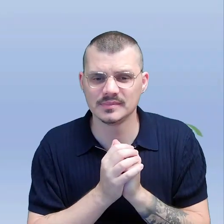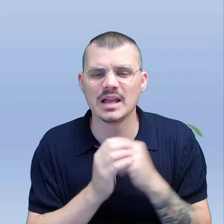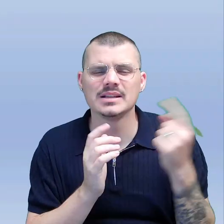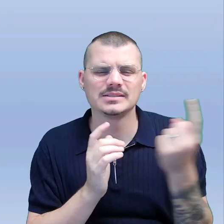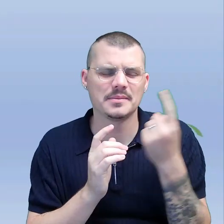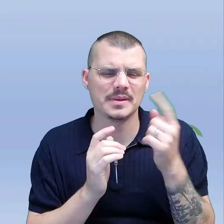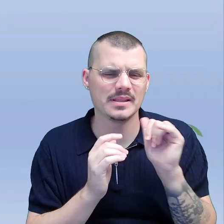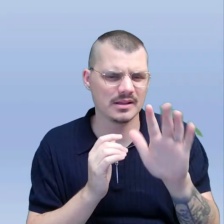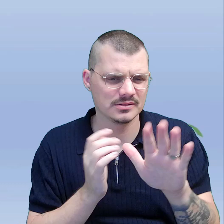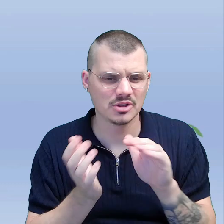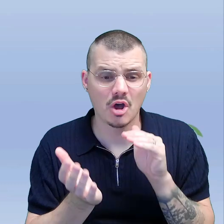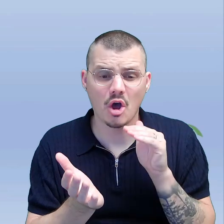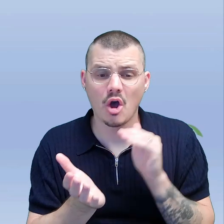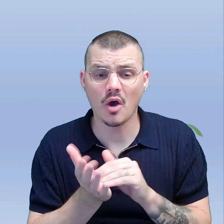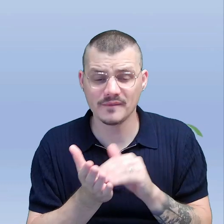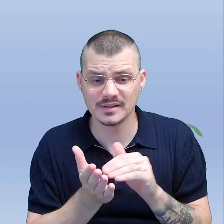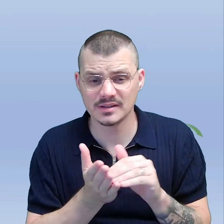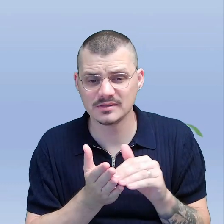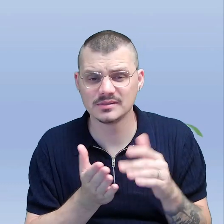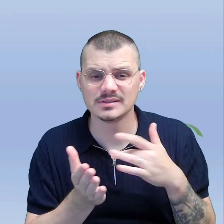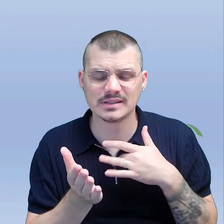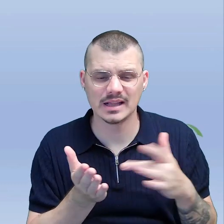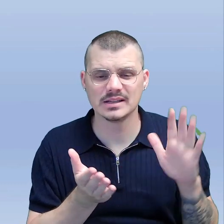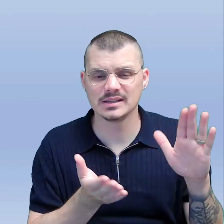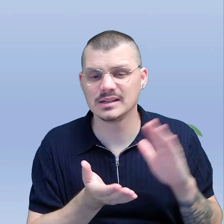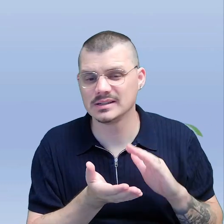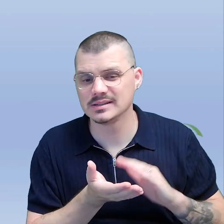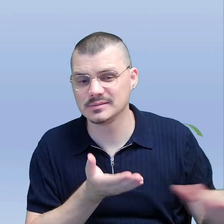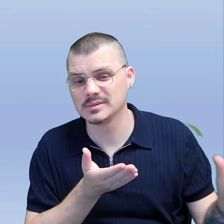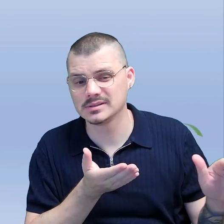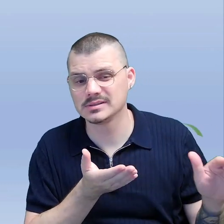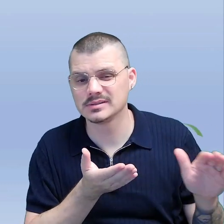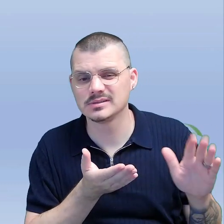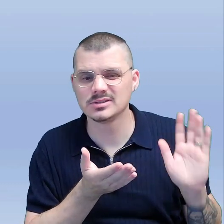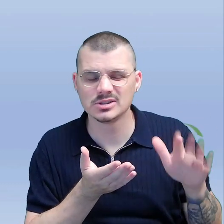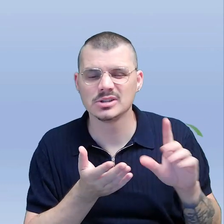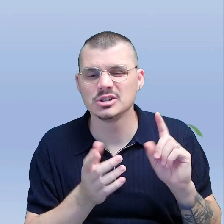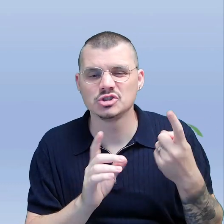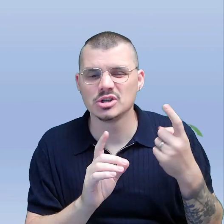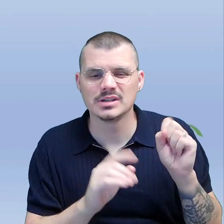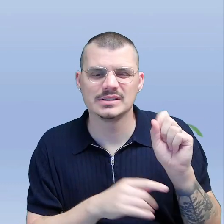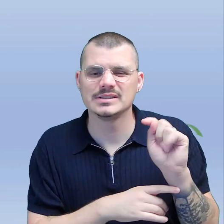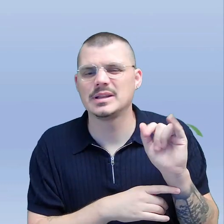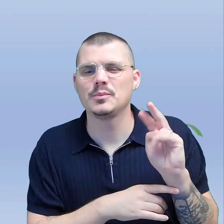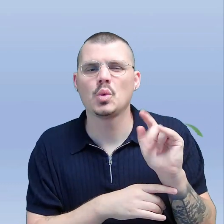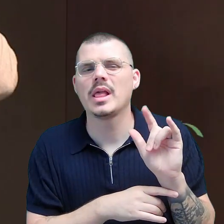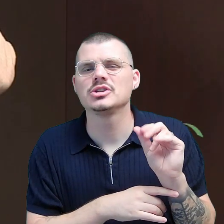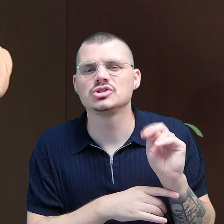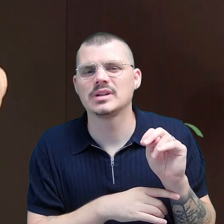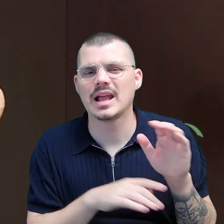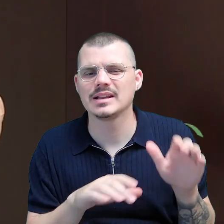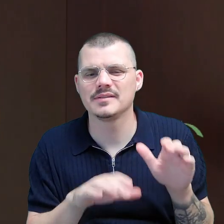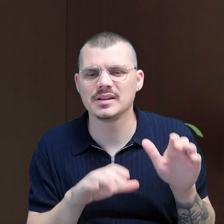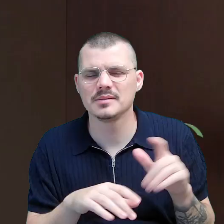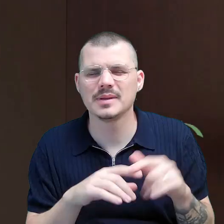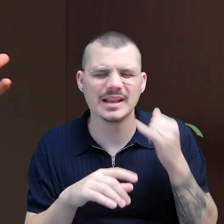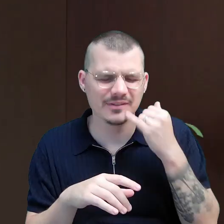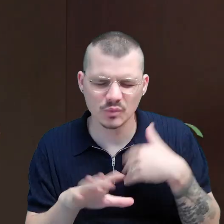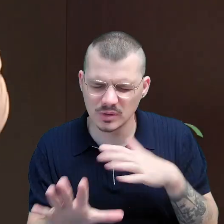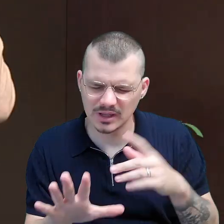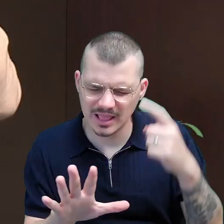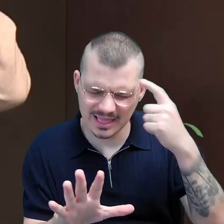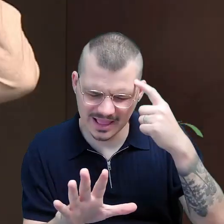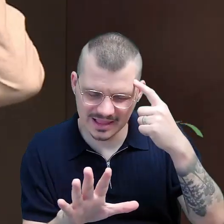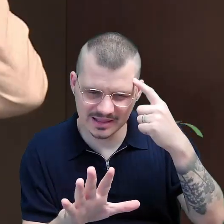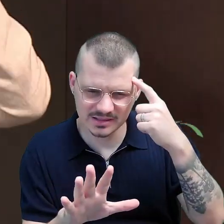Something that's often kind of dismissed as a sort of just a stimulation activity. But if we think for a